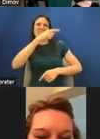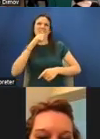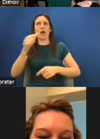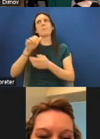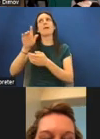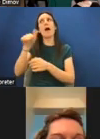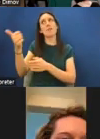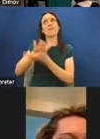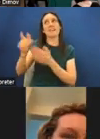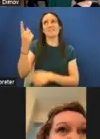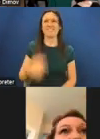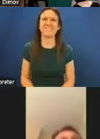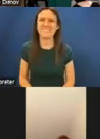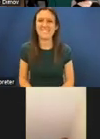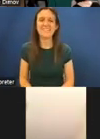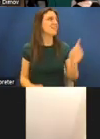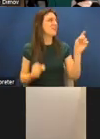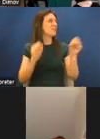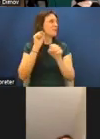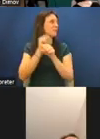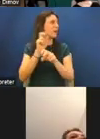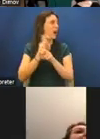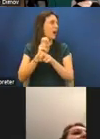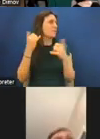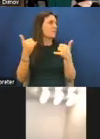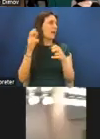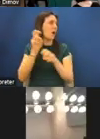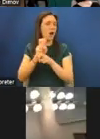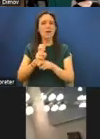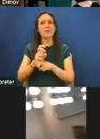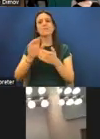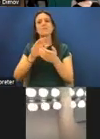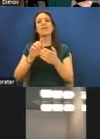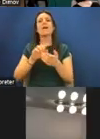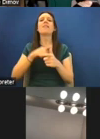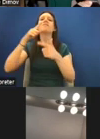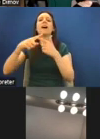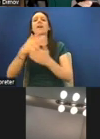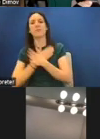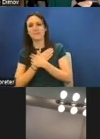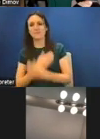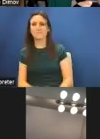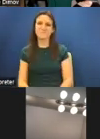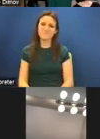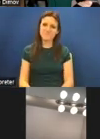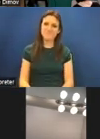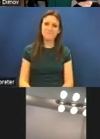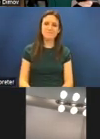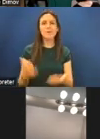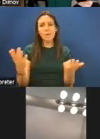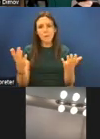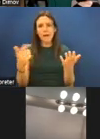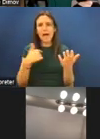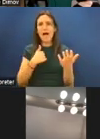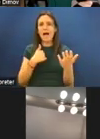Work hard, play hard, and rest. That's Jody. That's mine. And I guess I kind of stole it from my